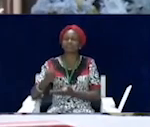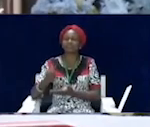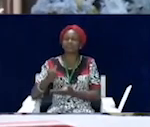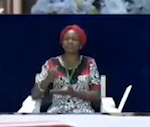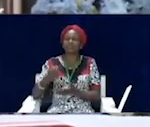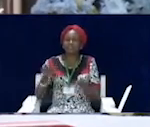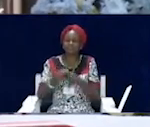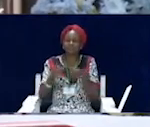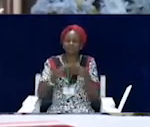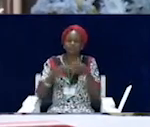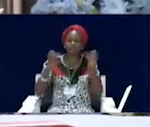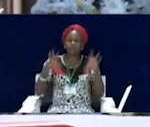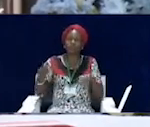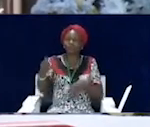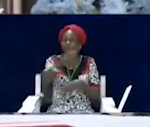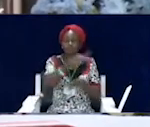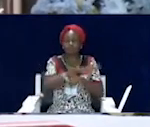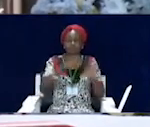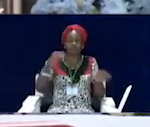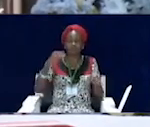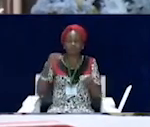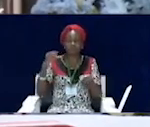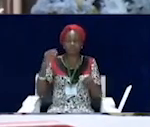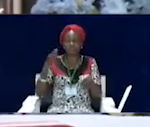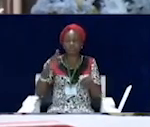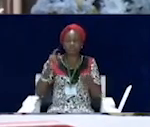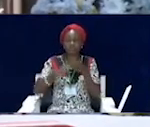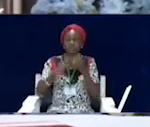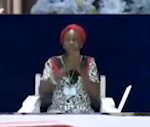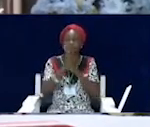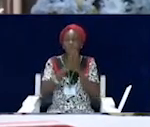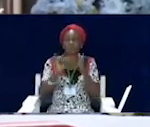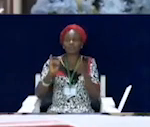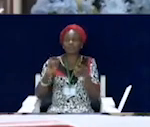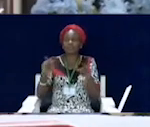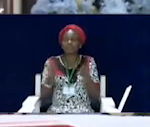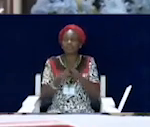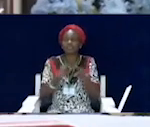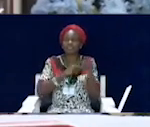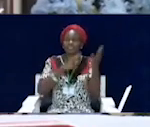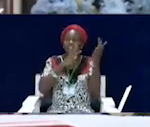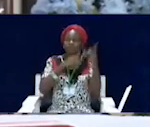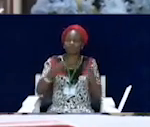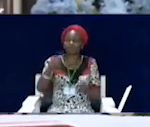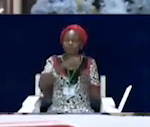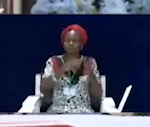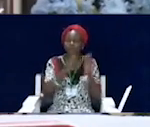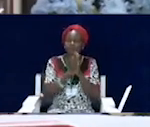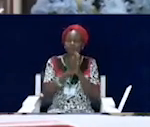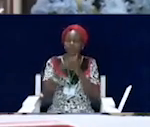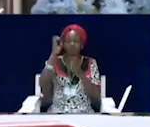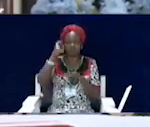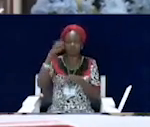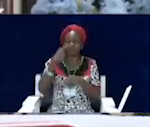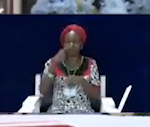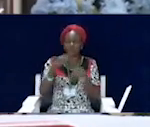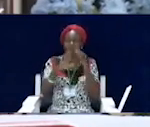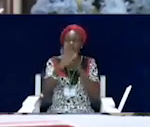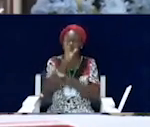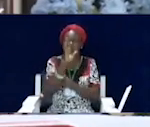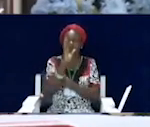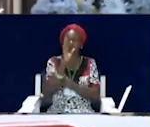Even though many of you don't seem to be praying as I expected. He said, hey, God,